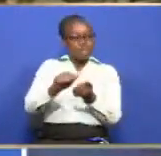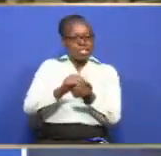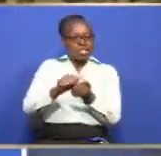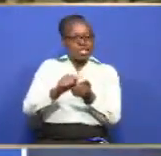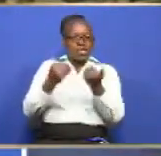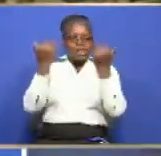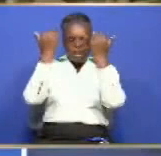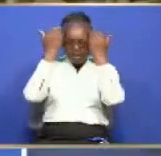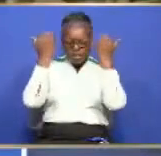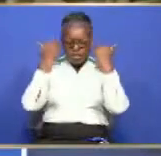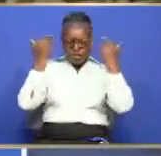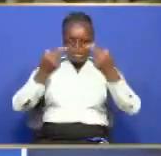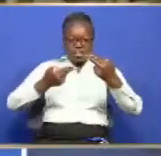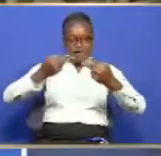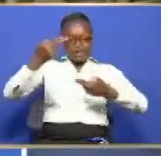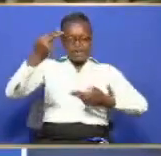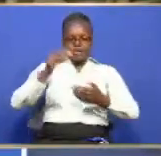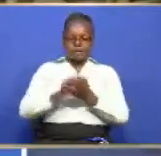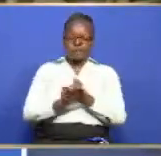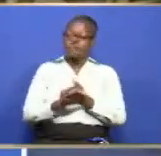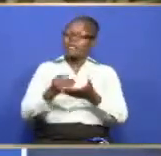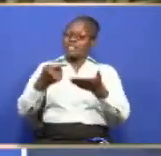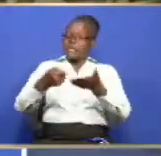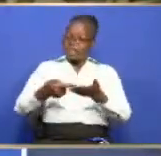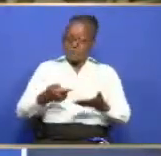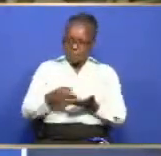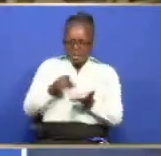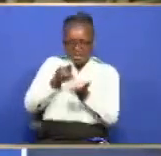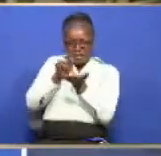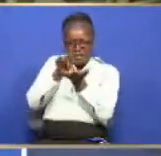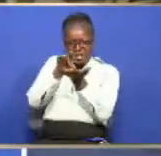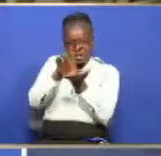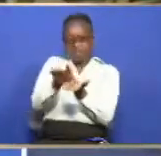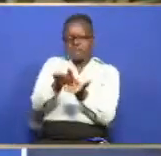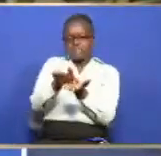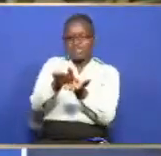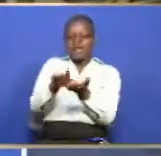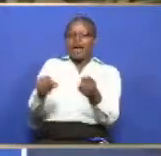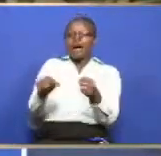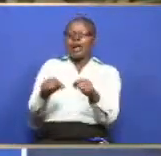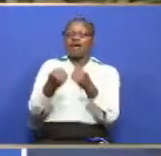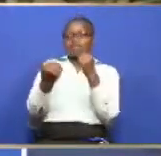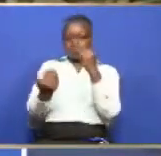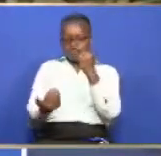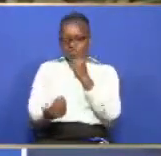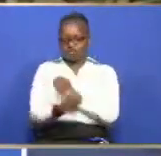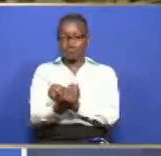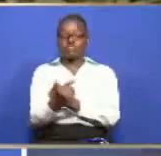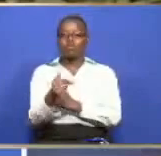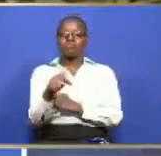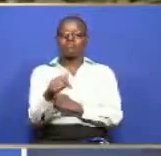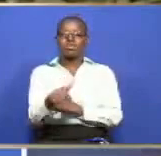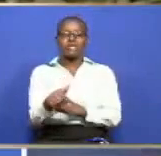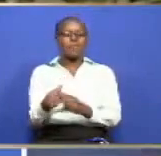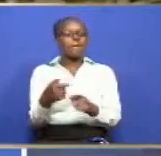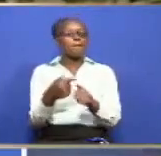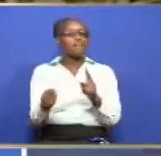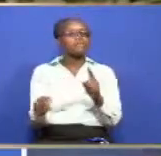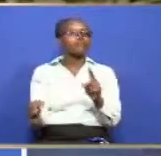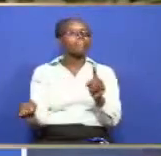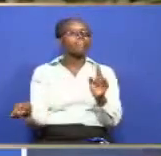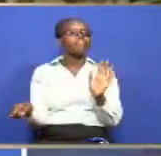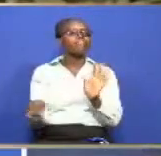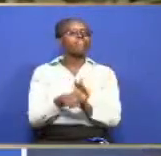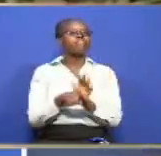Court. The debate on the impeachment motion was supposed to take place today morning, but it was struck off from the